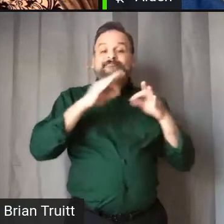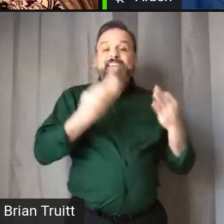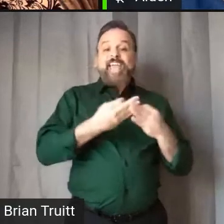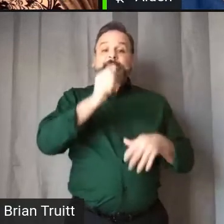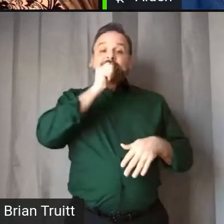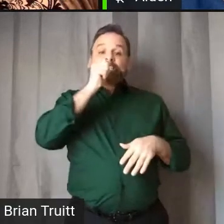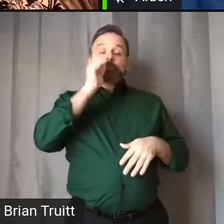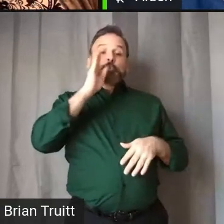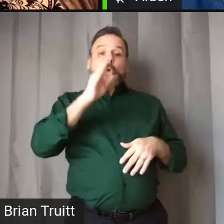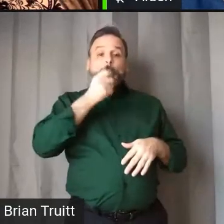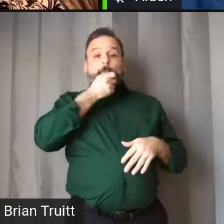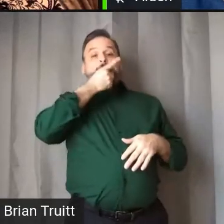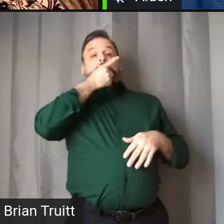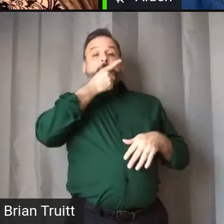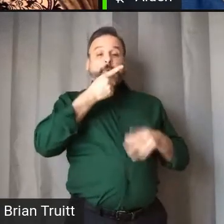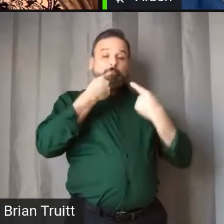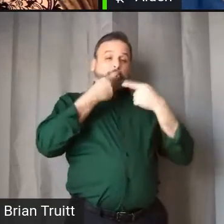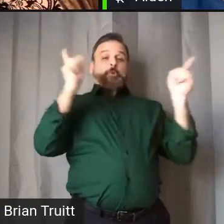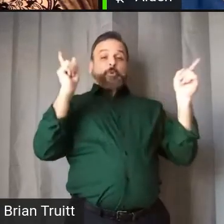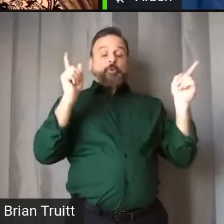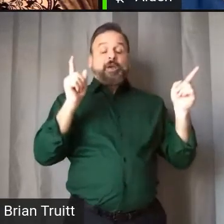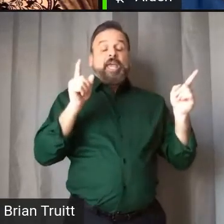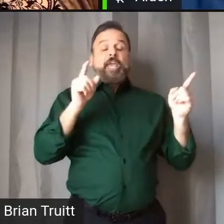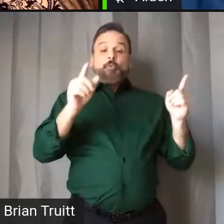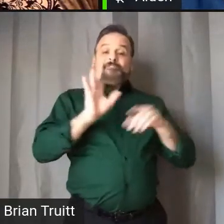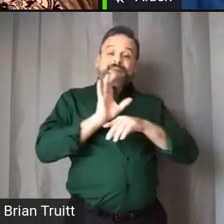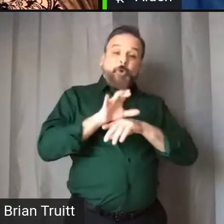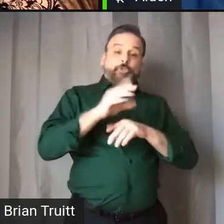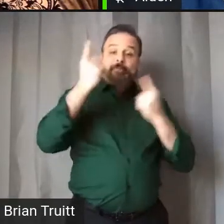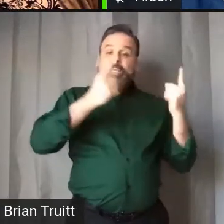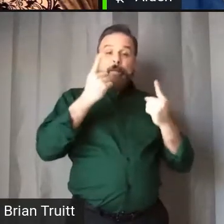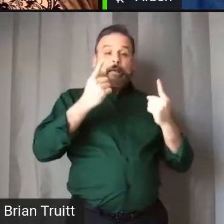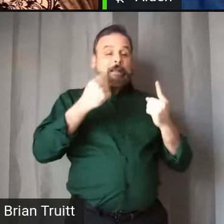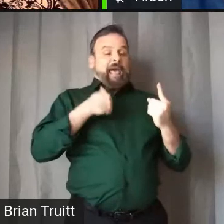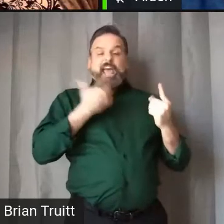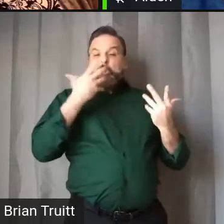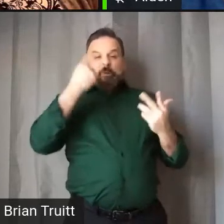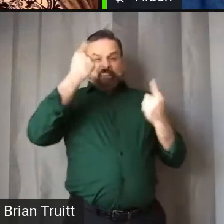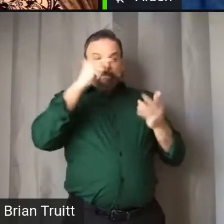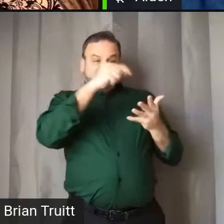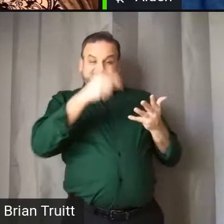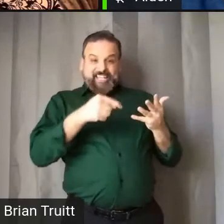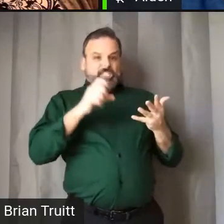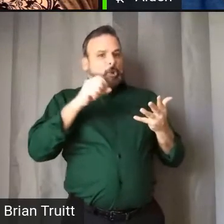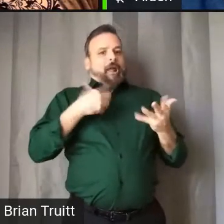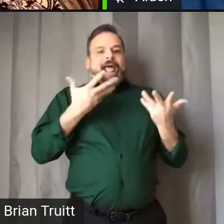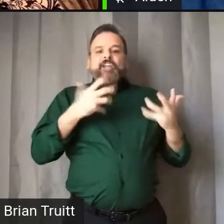think about the things that you either don't want to think about or that you don't want to talk about. And it comes up, the way I